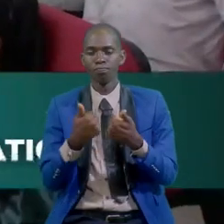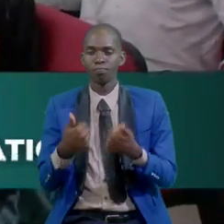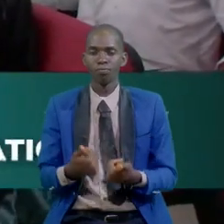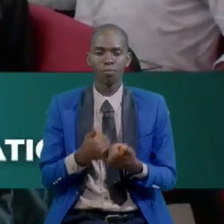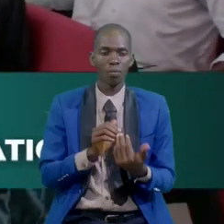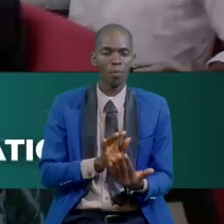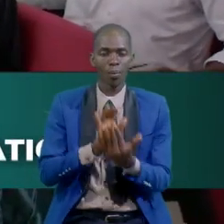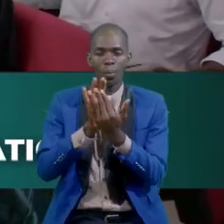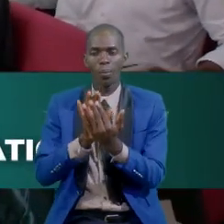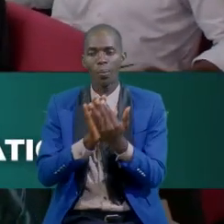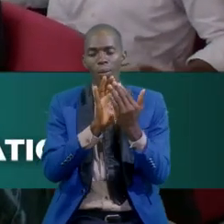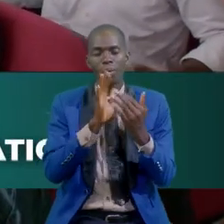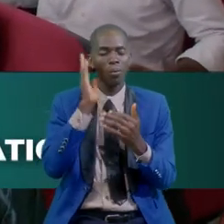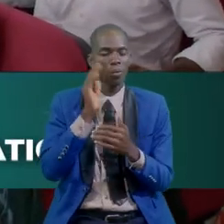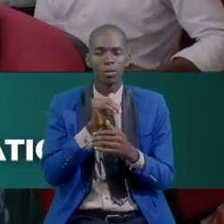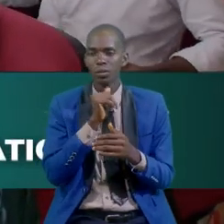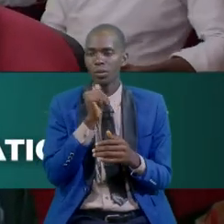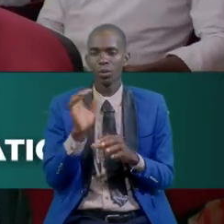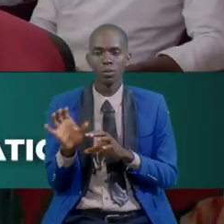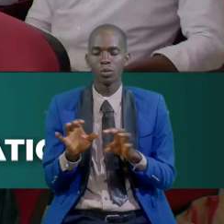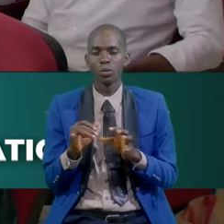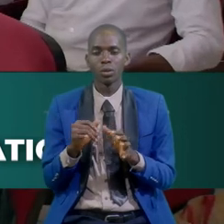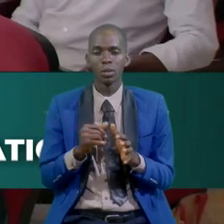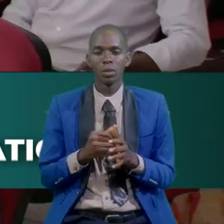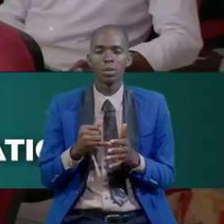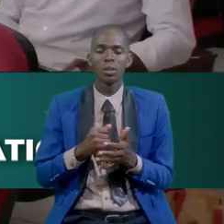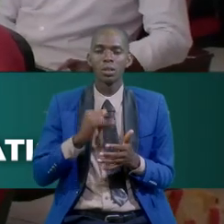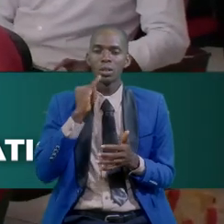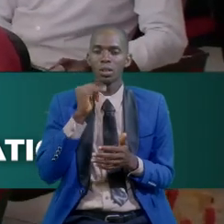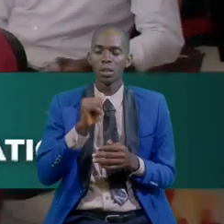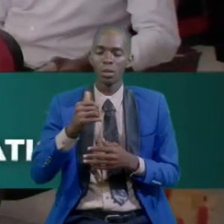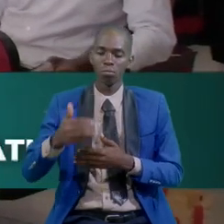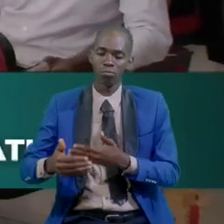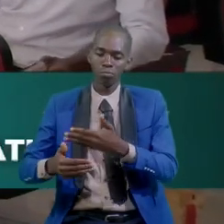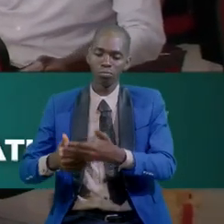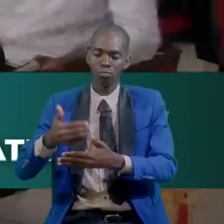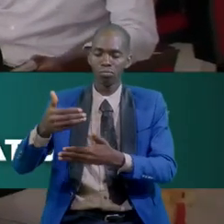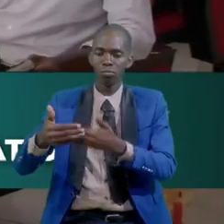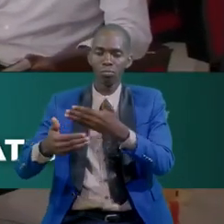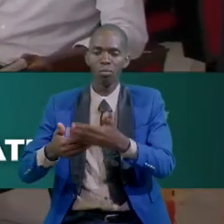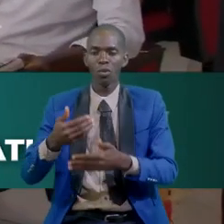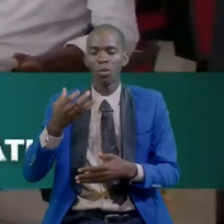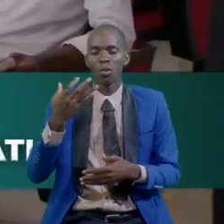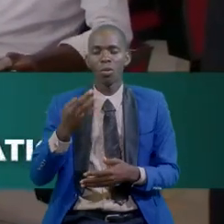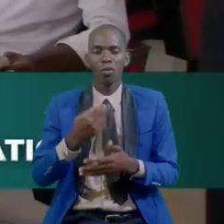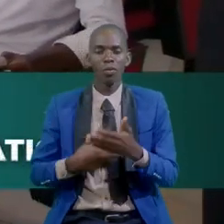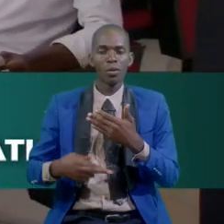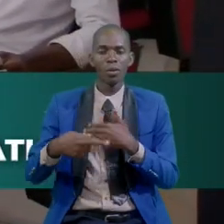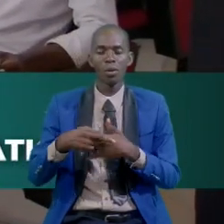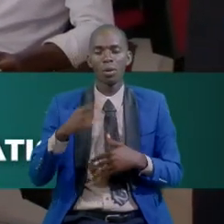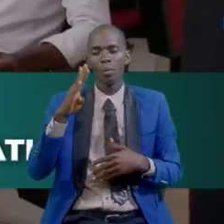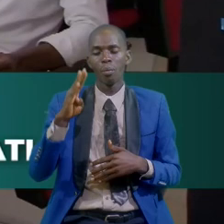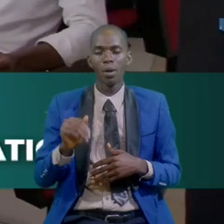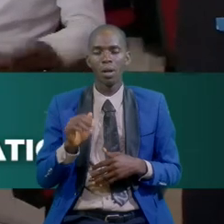A process. The process of return by a halting nation.